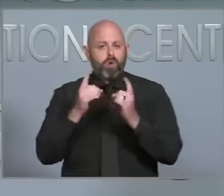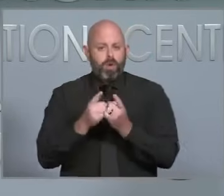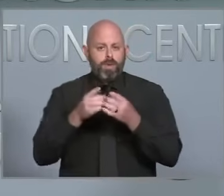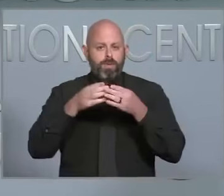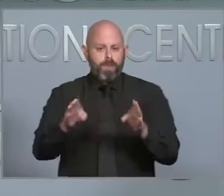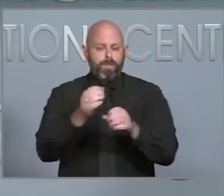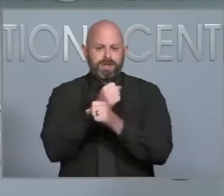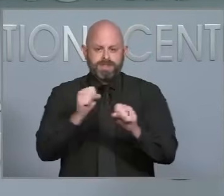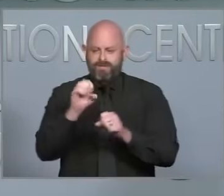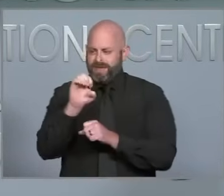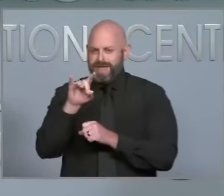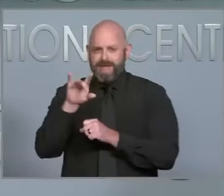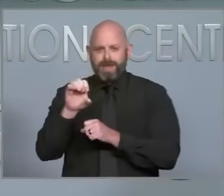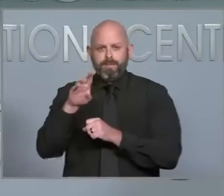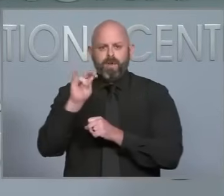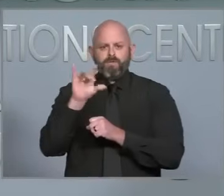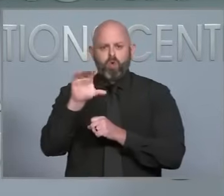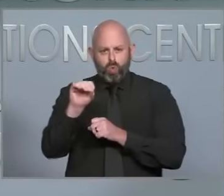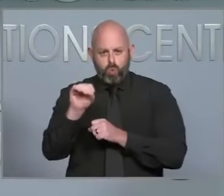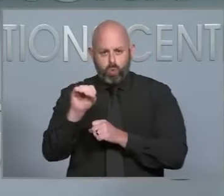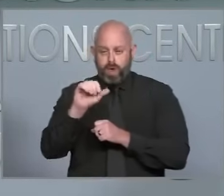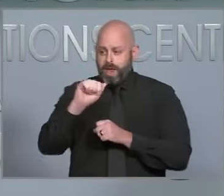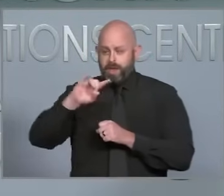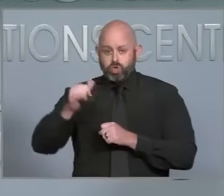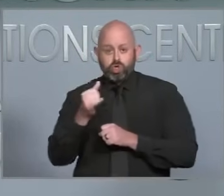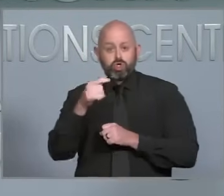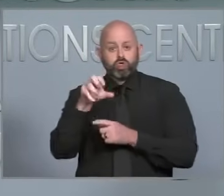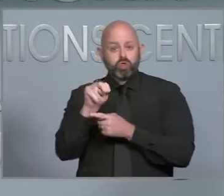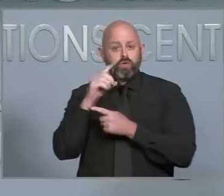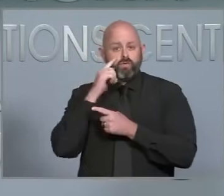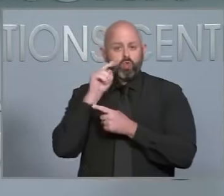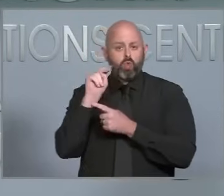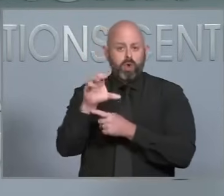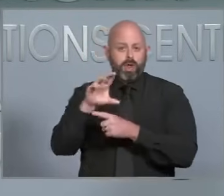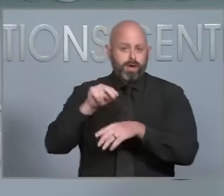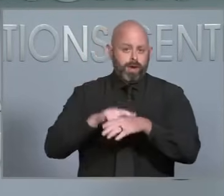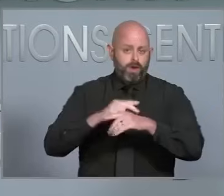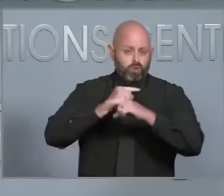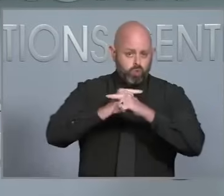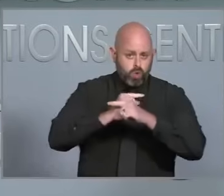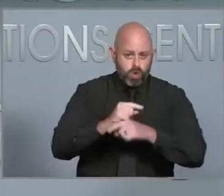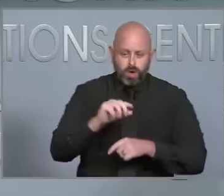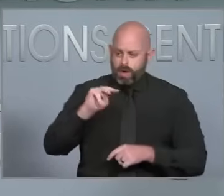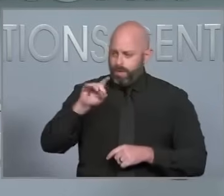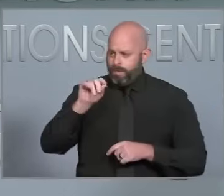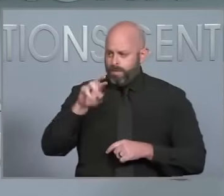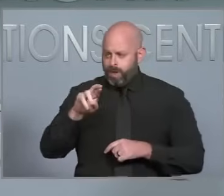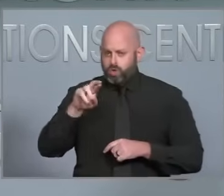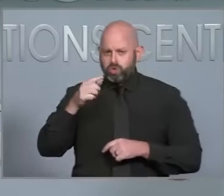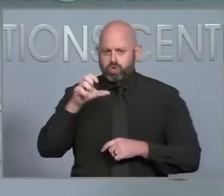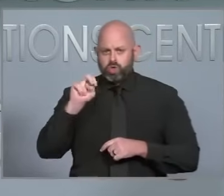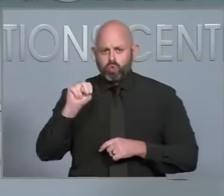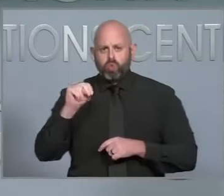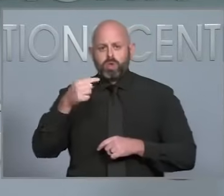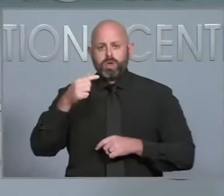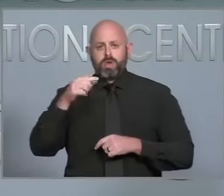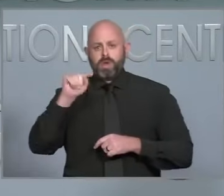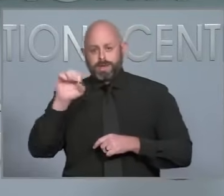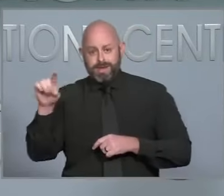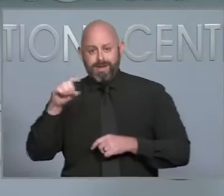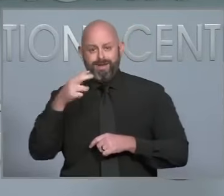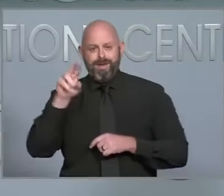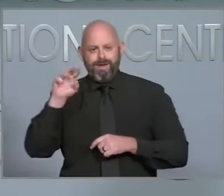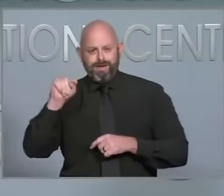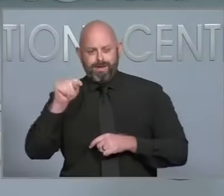Eddie Buffalo, the Adjutant General of the North Carolina National Guard, Major General Todd Hunt, Chief